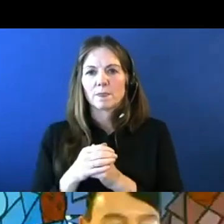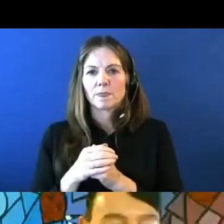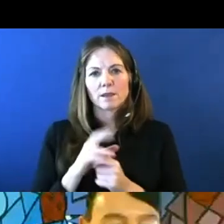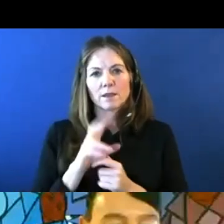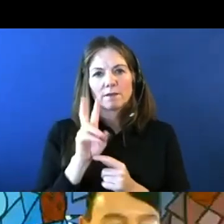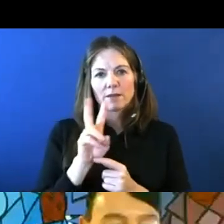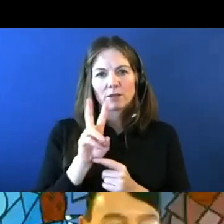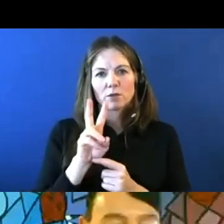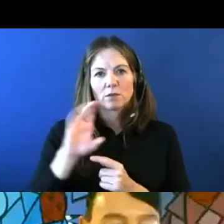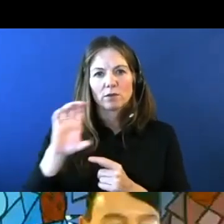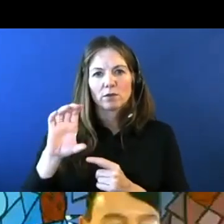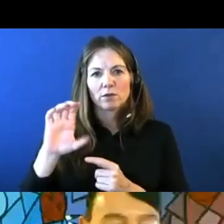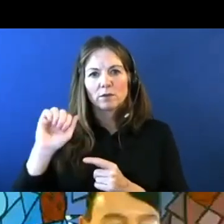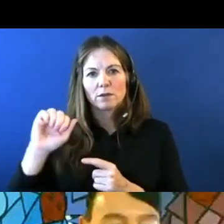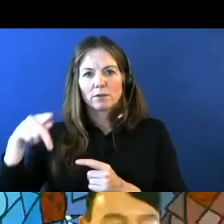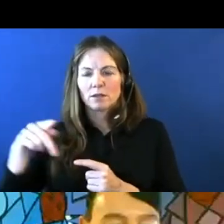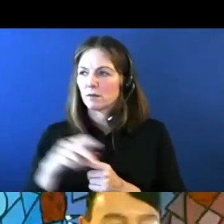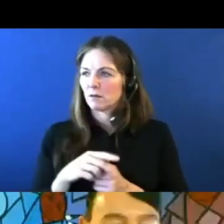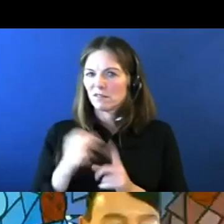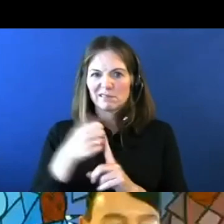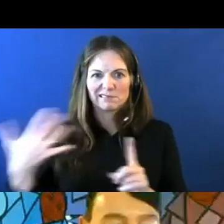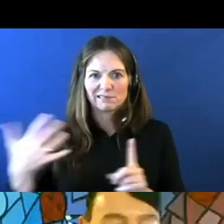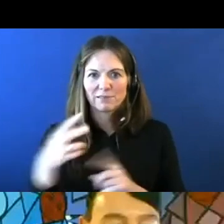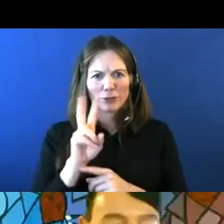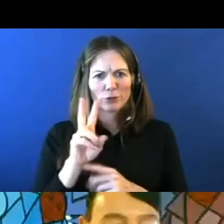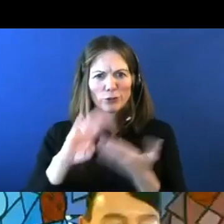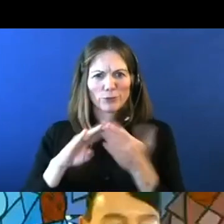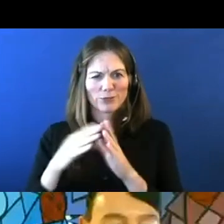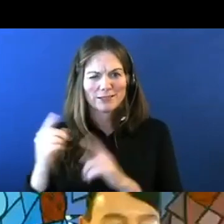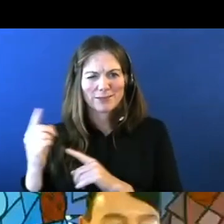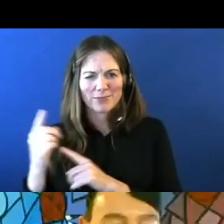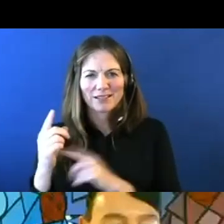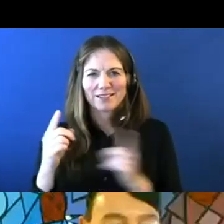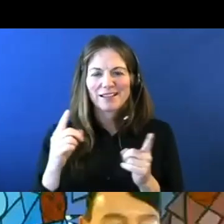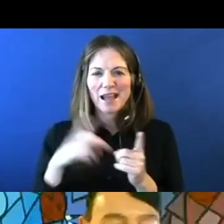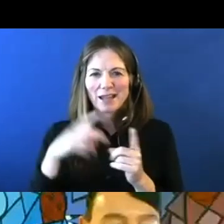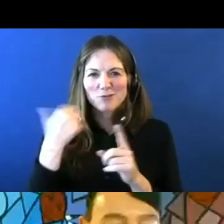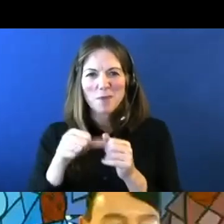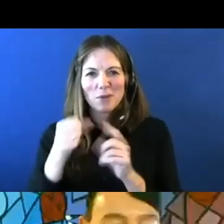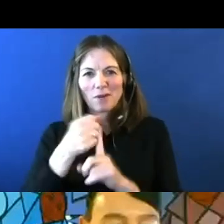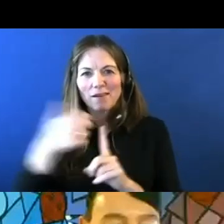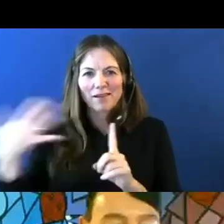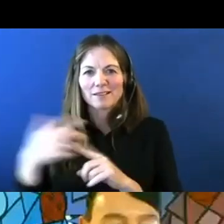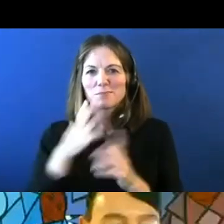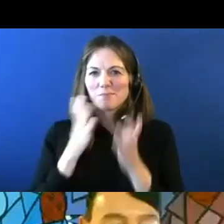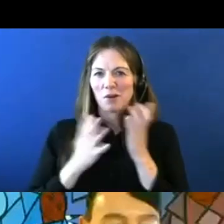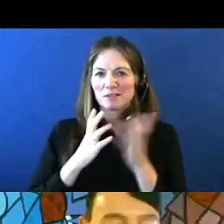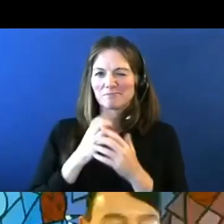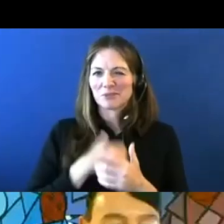VCAT. VCAT, yeah, I don't know, oh my goodness. I don't remember what it stands for. How